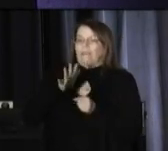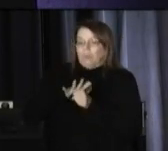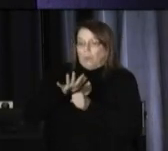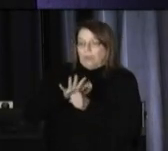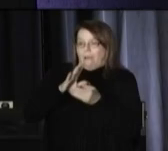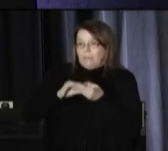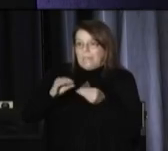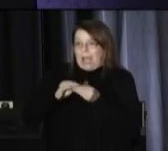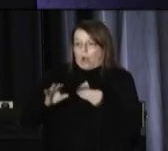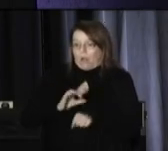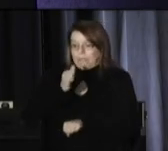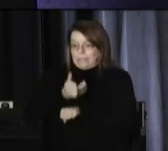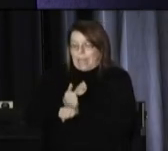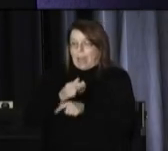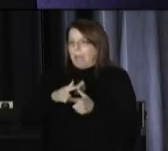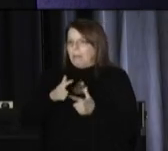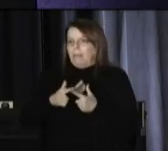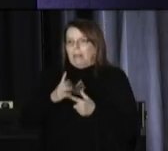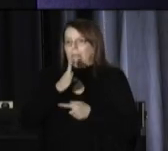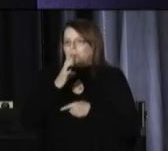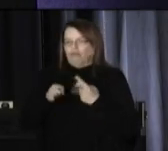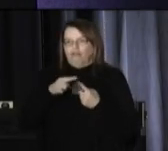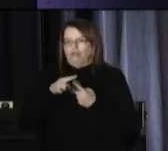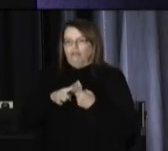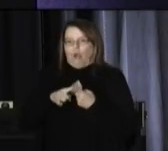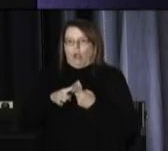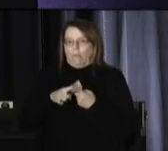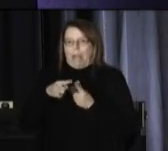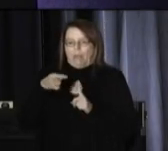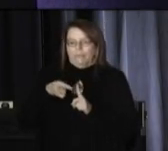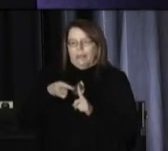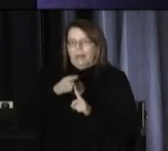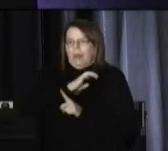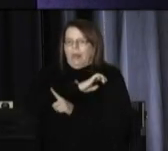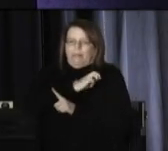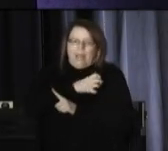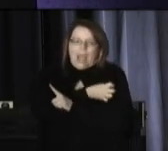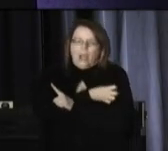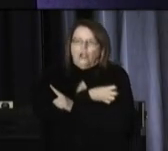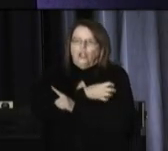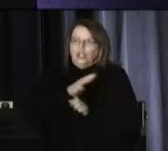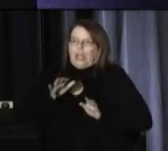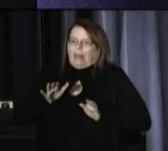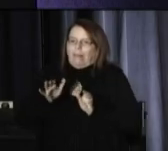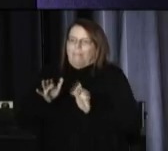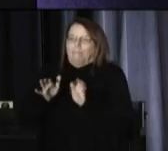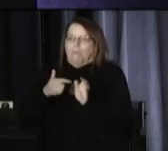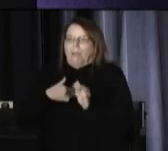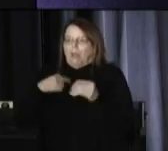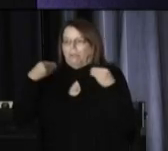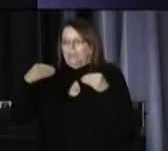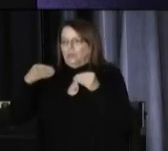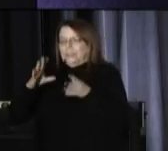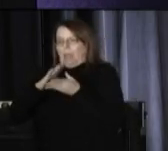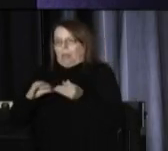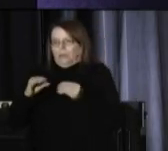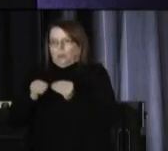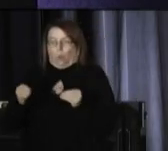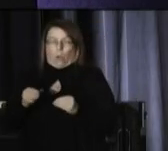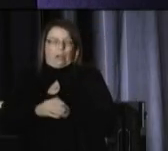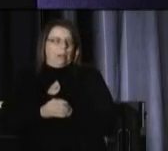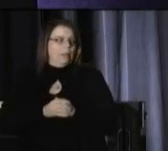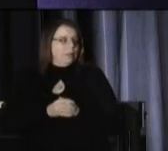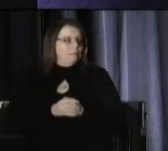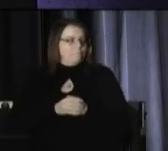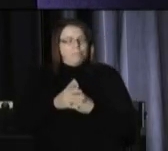and then like let's just talk about the energy that propelled me into telling this story, right? And so